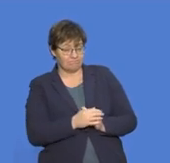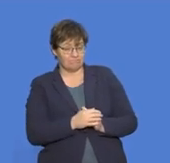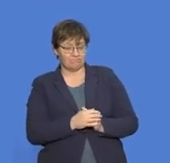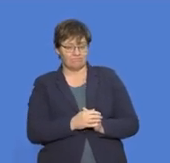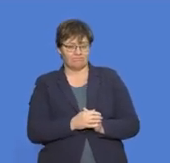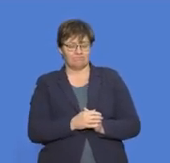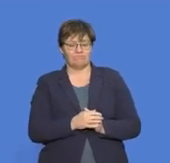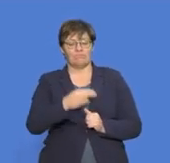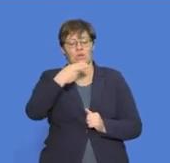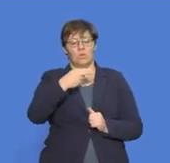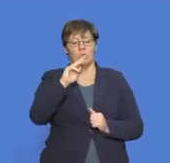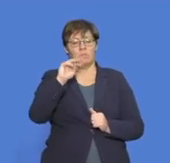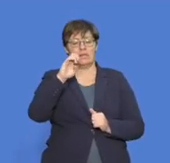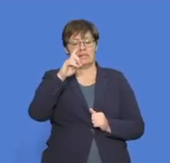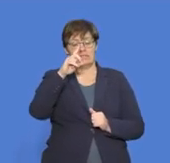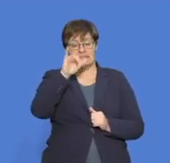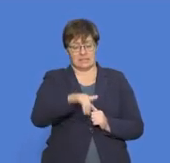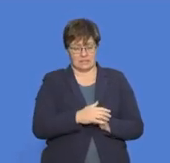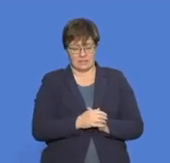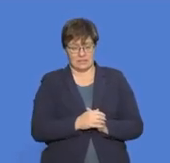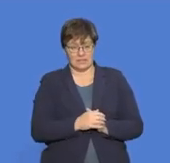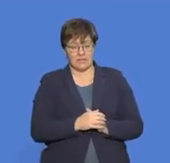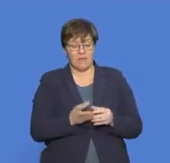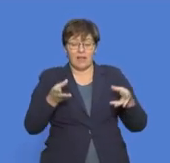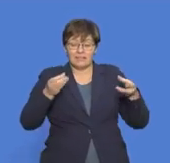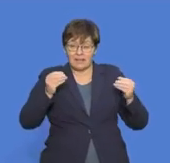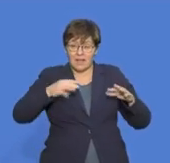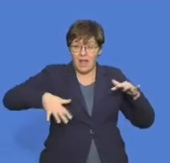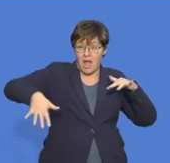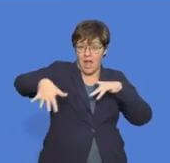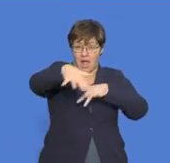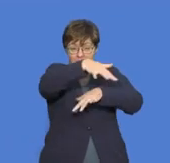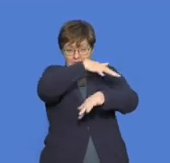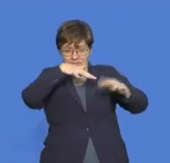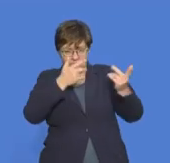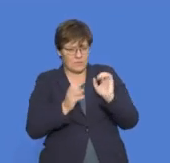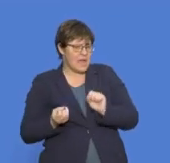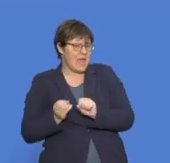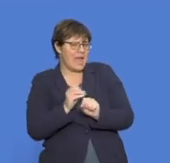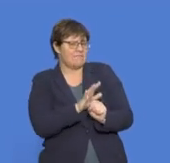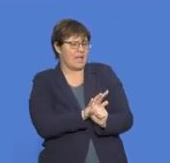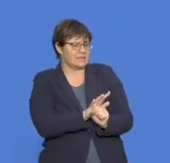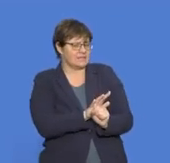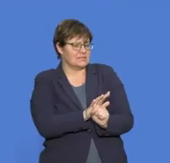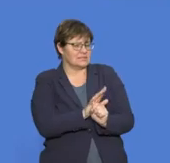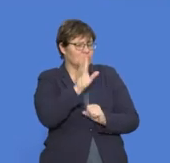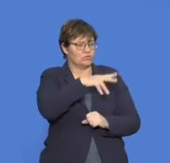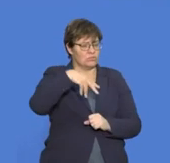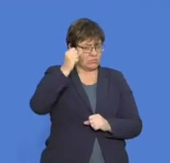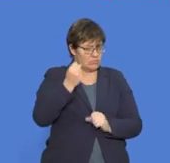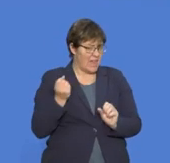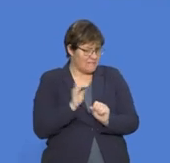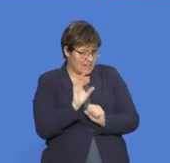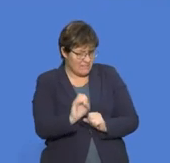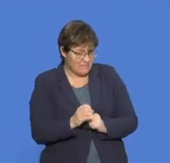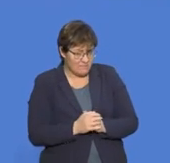is humidity. If there's moisture in the atmosphere, how's that going to affect transpiration? Will it have any